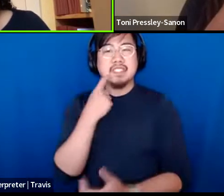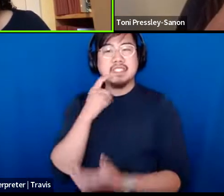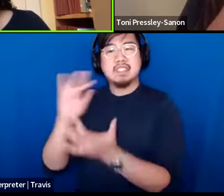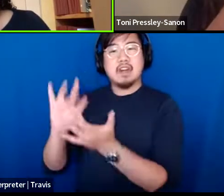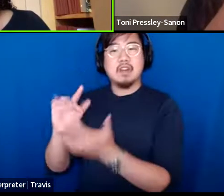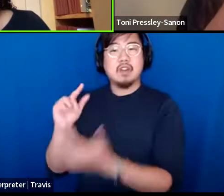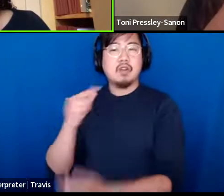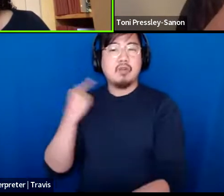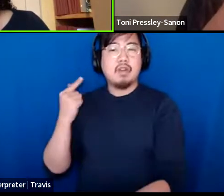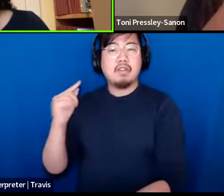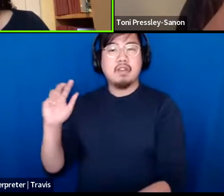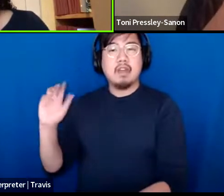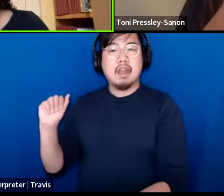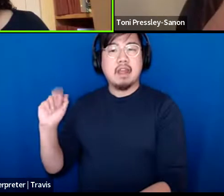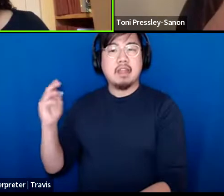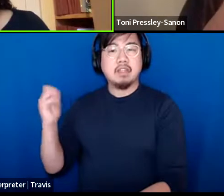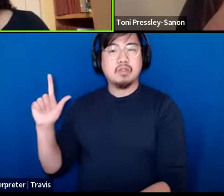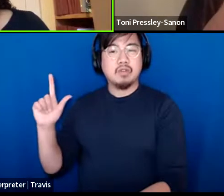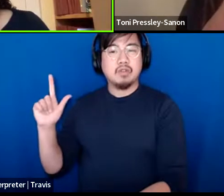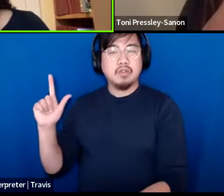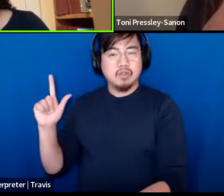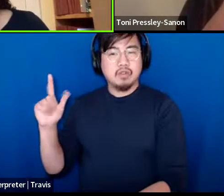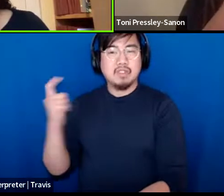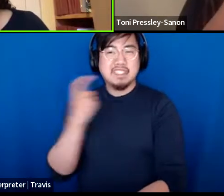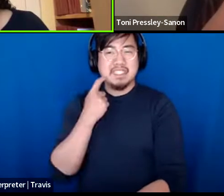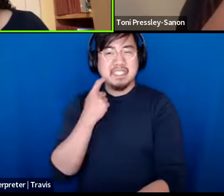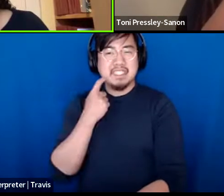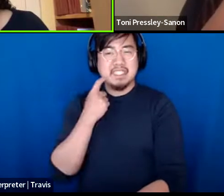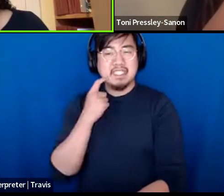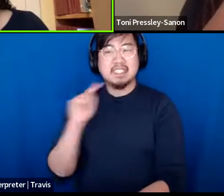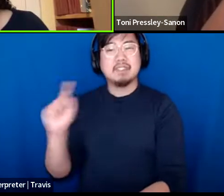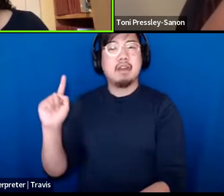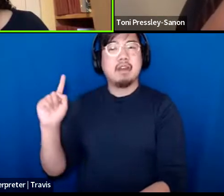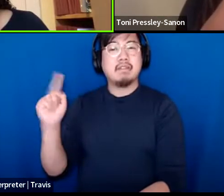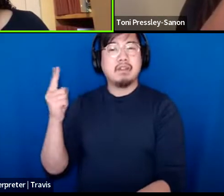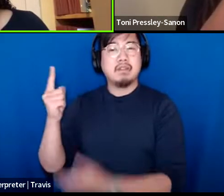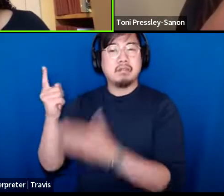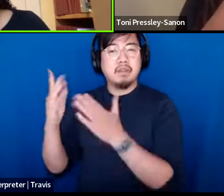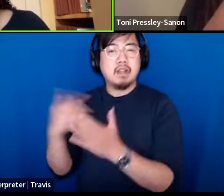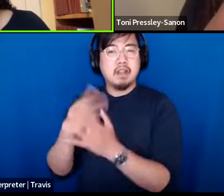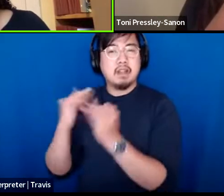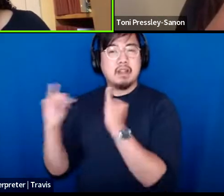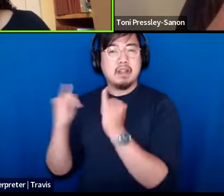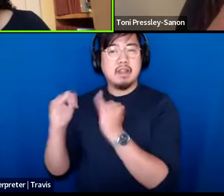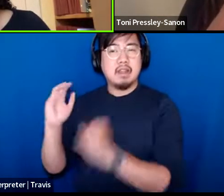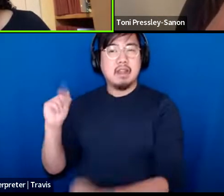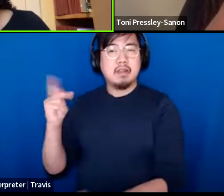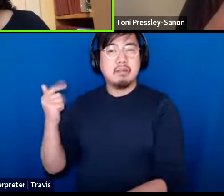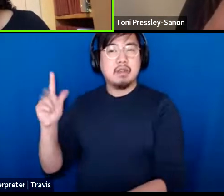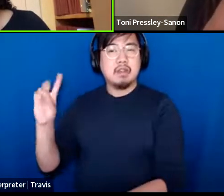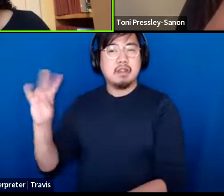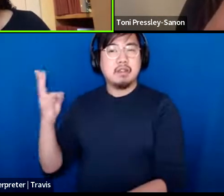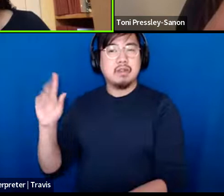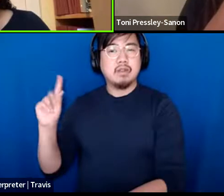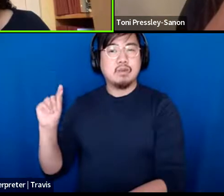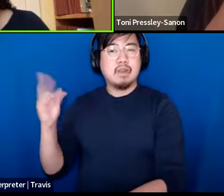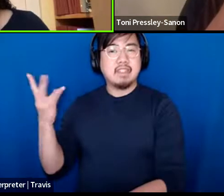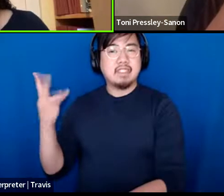morning, and she was my first interviewee on April 17th,